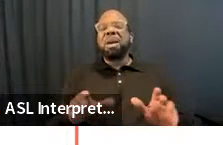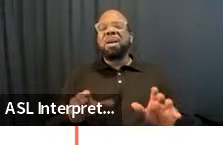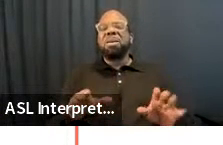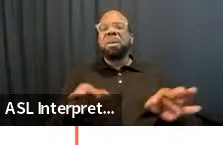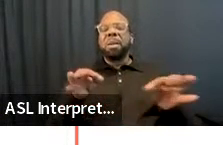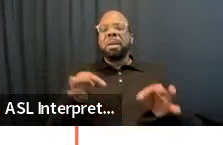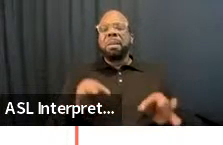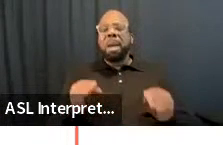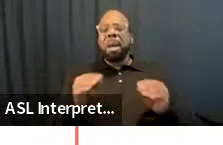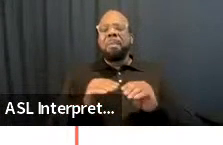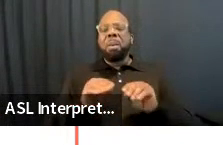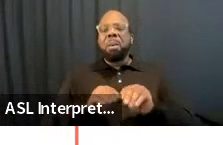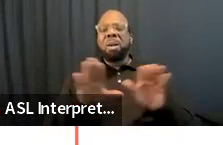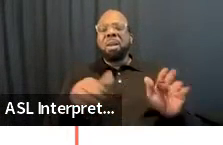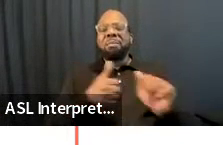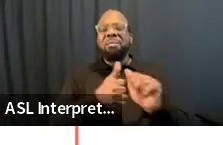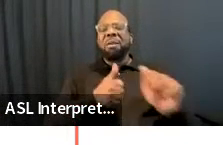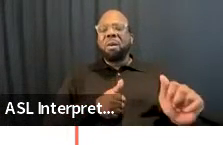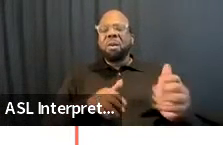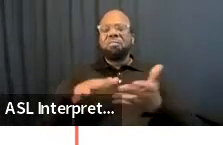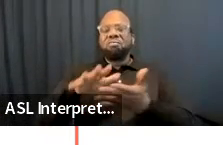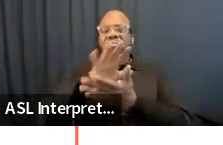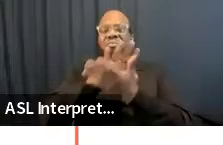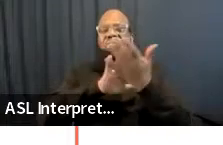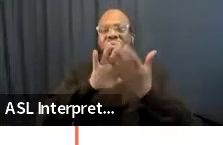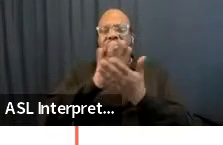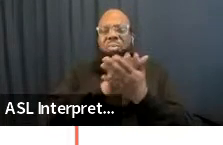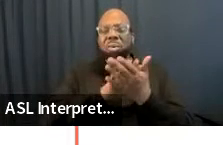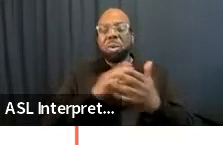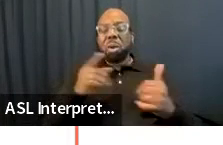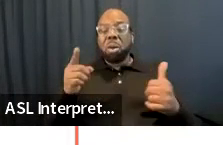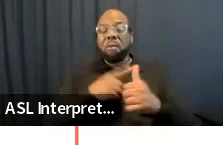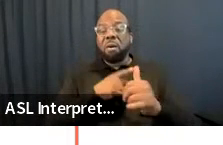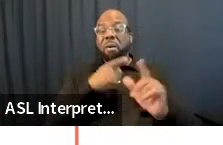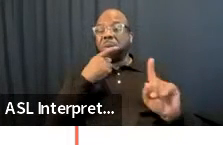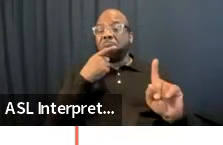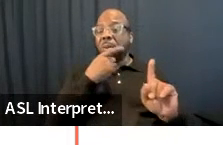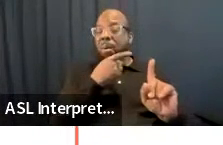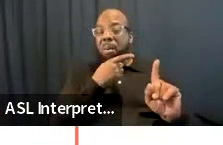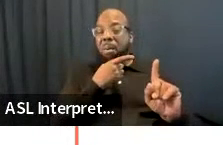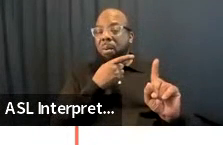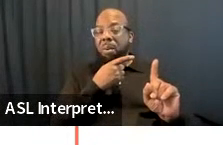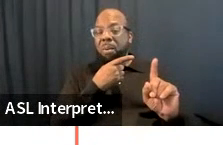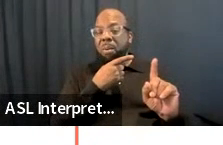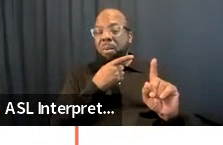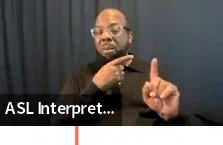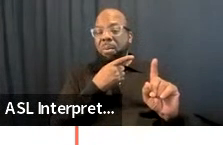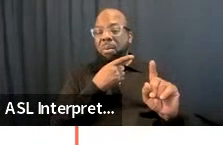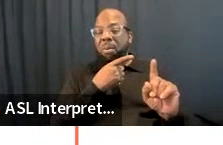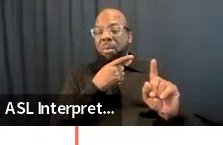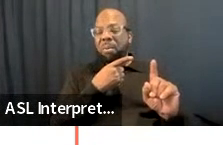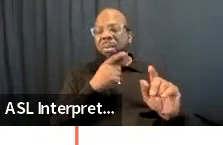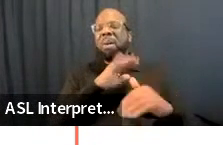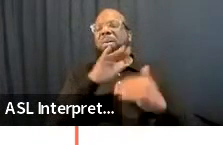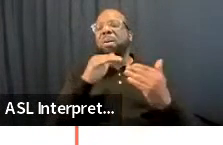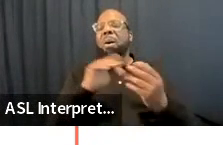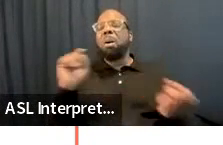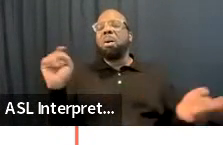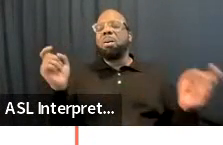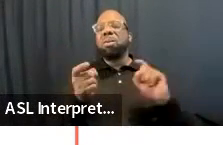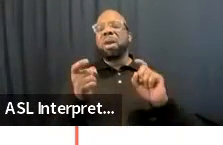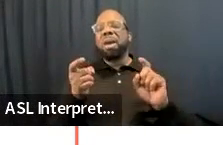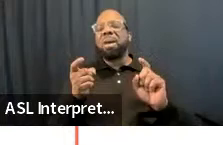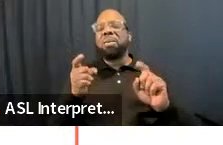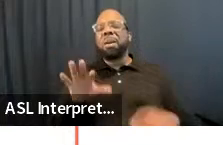to avoid any confusion. So in our first goal, these are all changes that we're proposing in